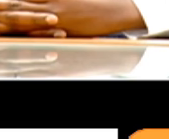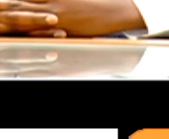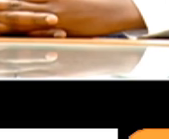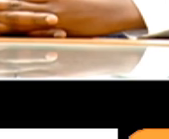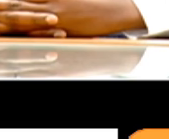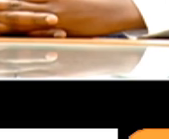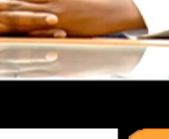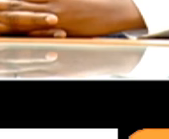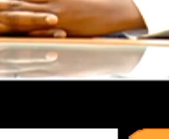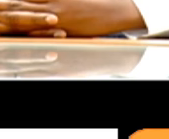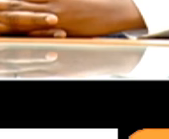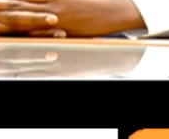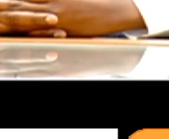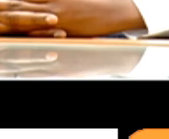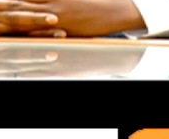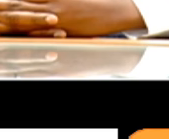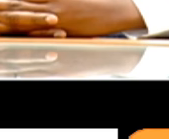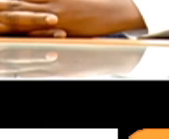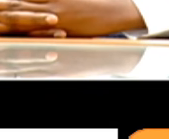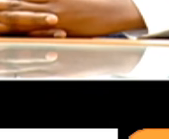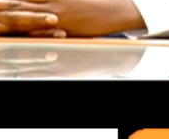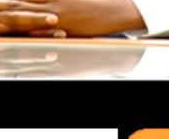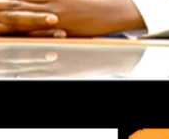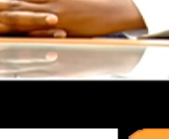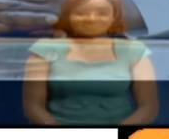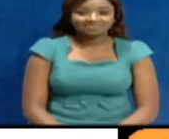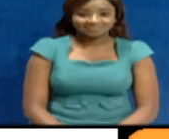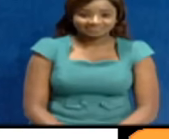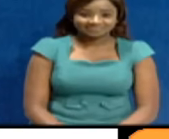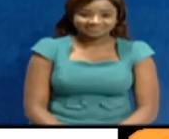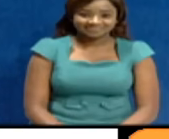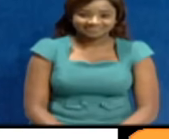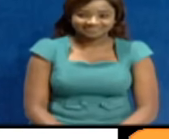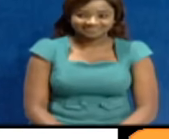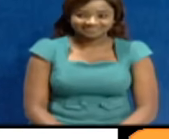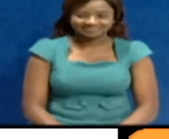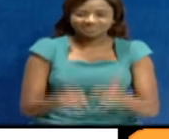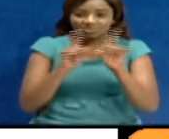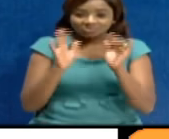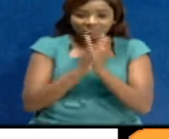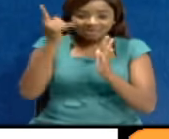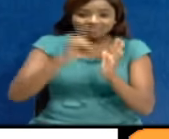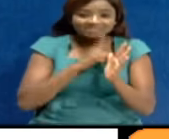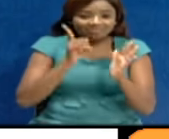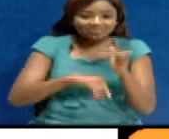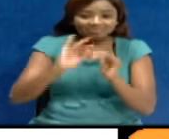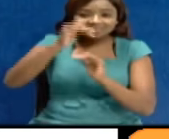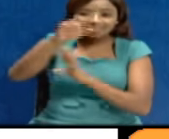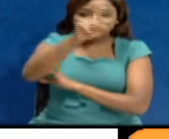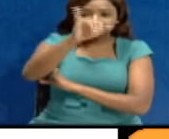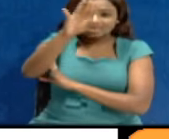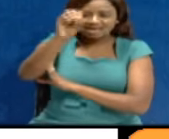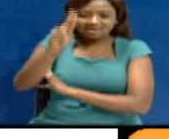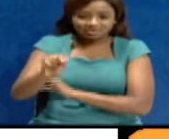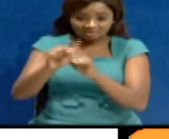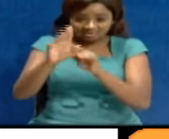arise, the law is going to be supreme. And as it is written in the Bible, that the law, the Mount Zion will be raised up as the highest mountain,